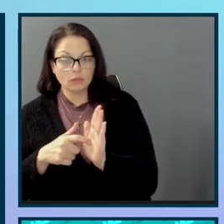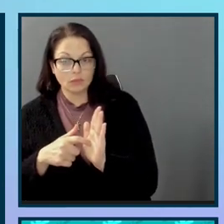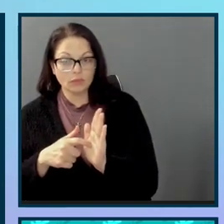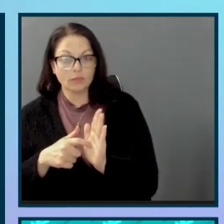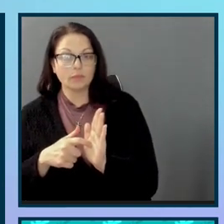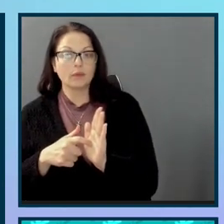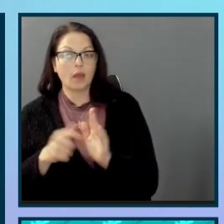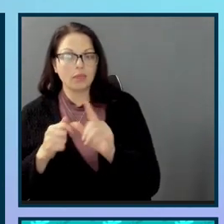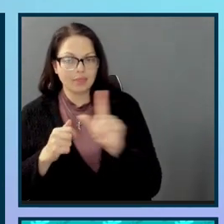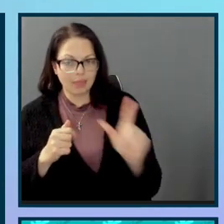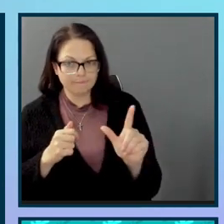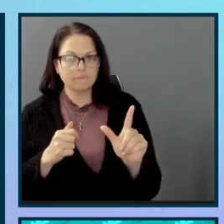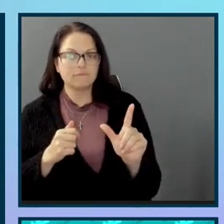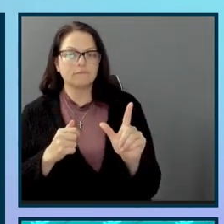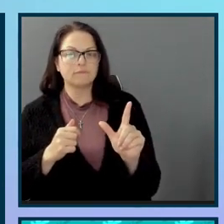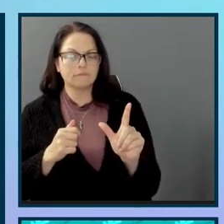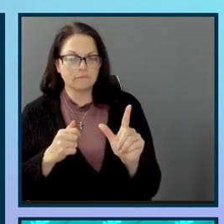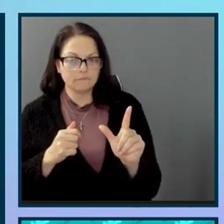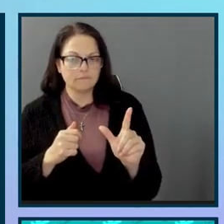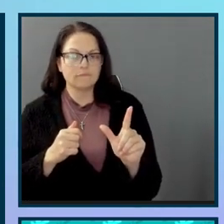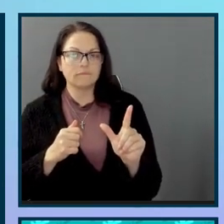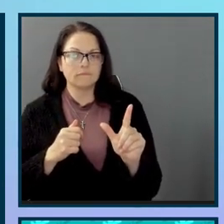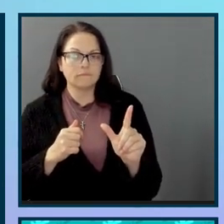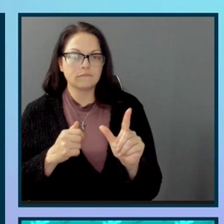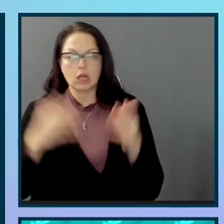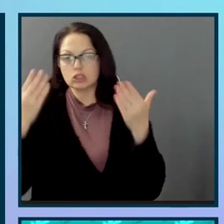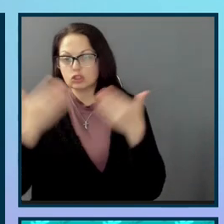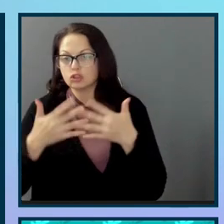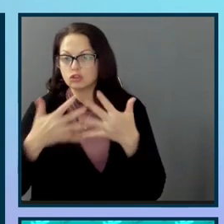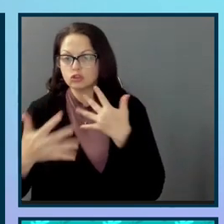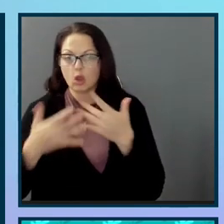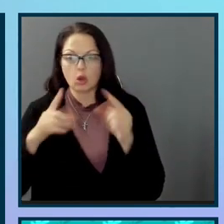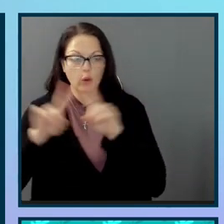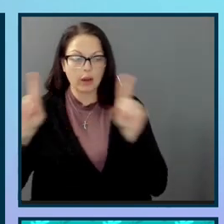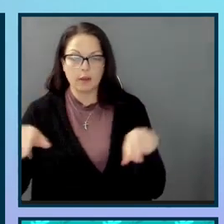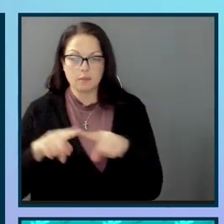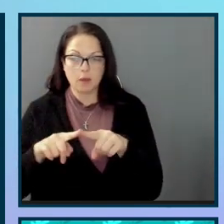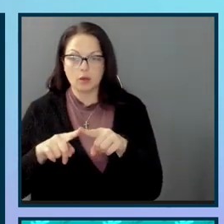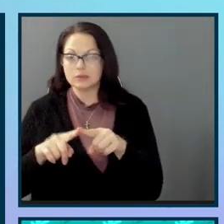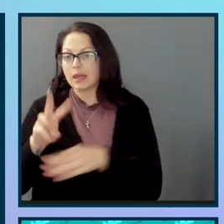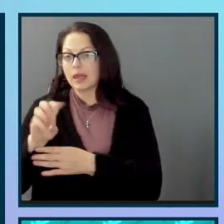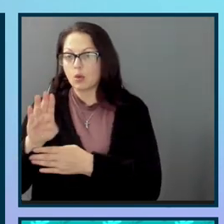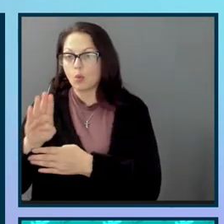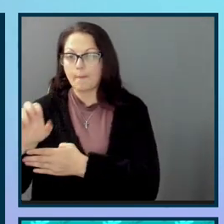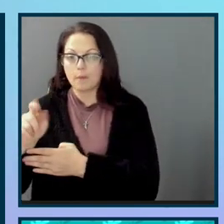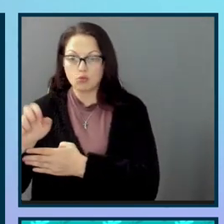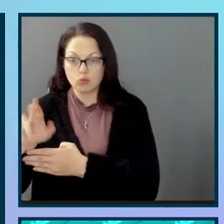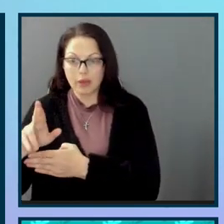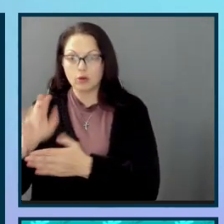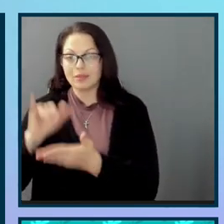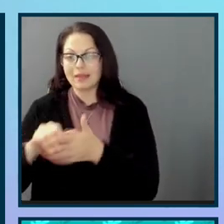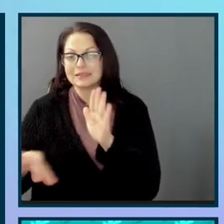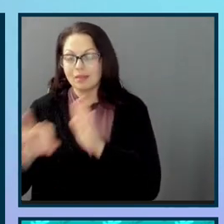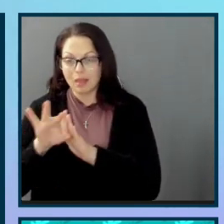on the left hand side, the dark gray box that says link. A web rotor is essentially a selection